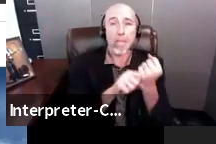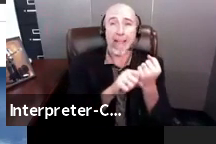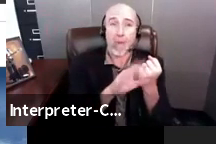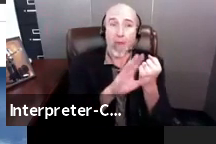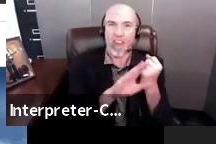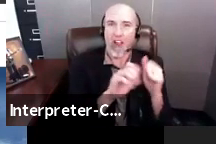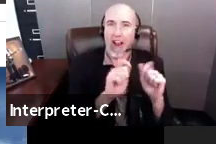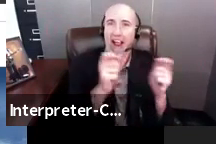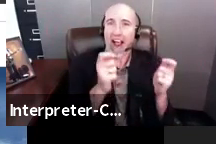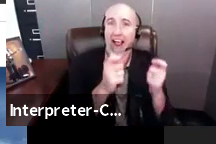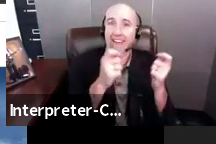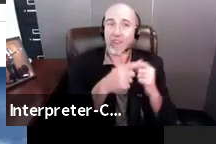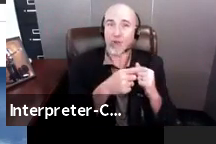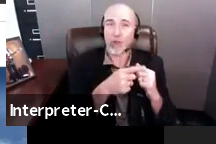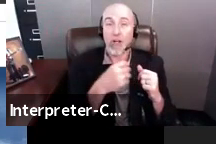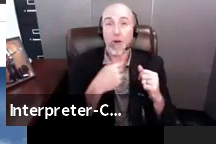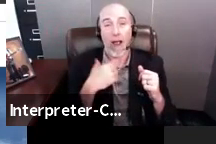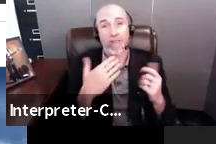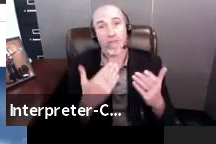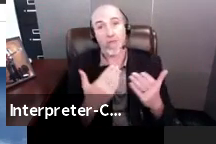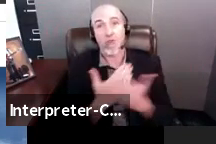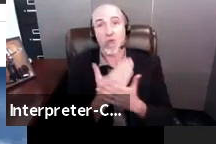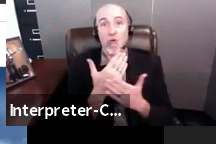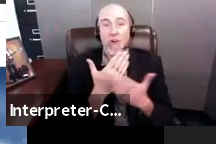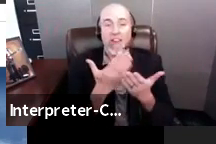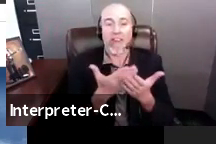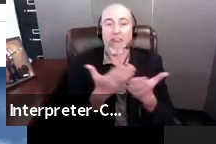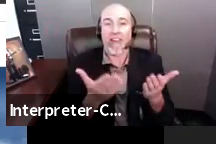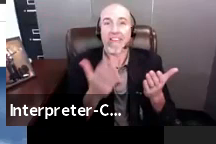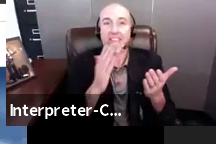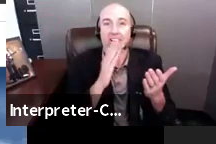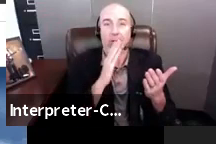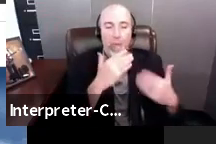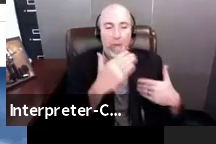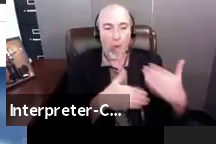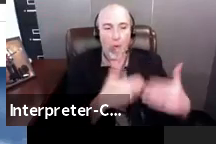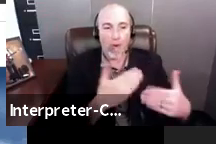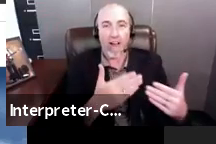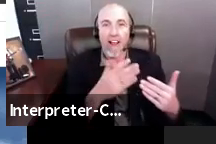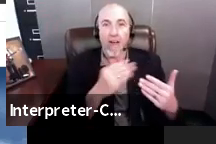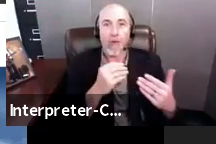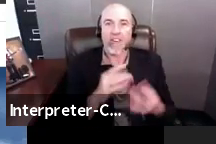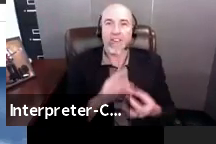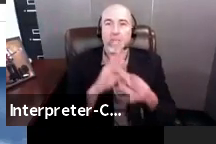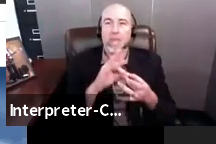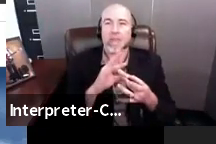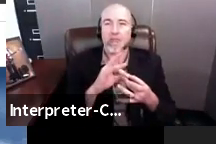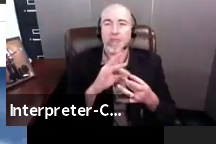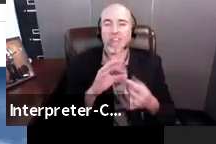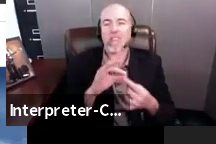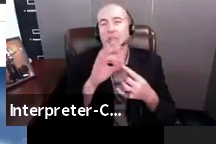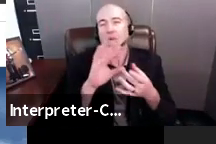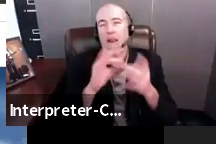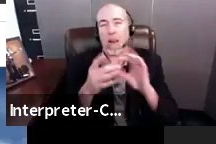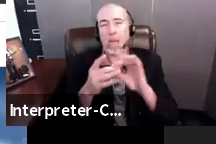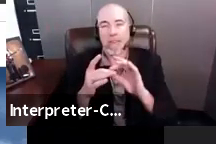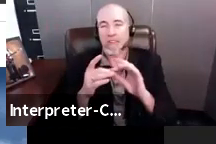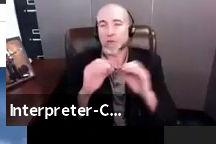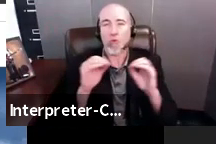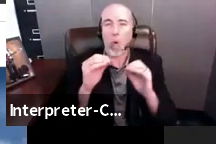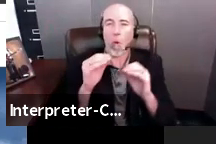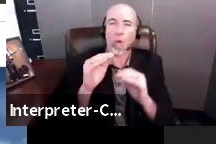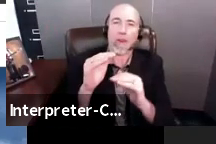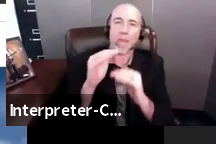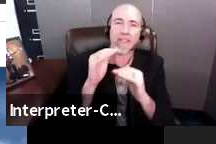anniversary. And there's going to be some new things going on there, and Special Olympics, no limitations. There's